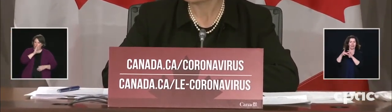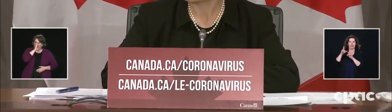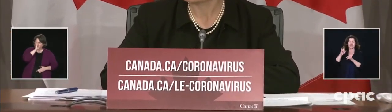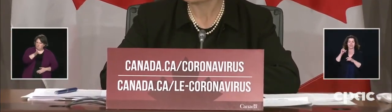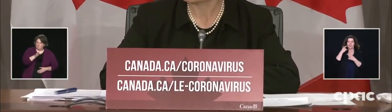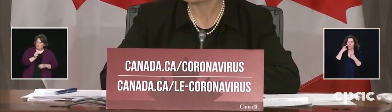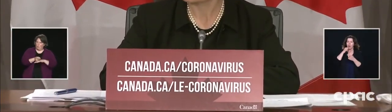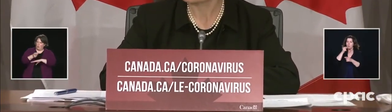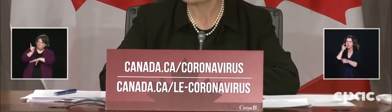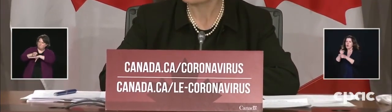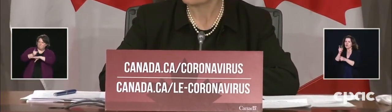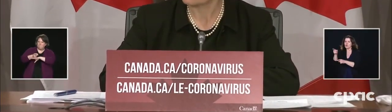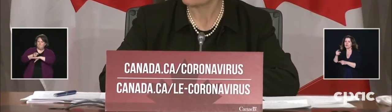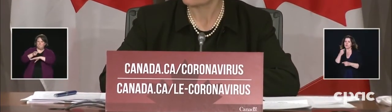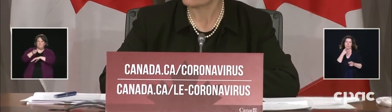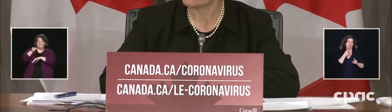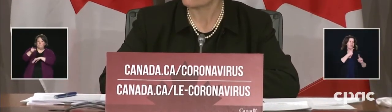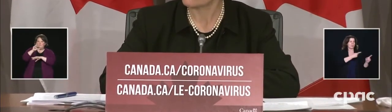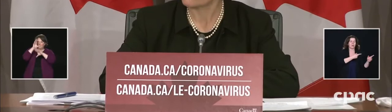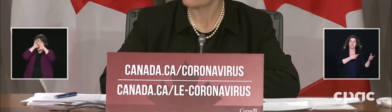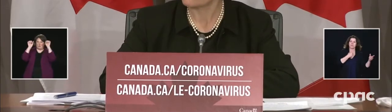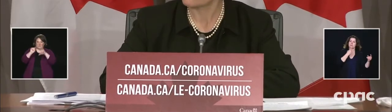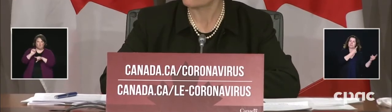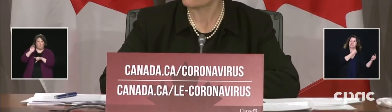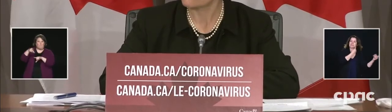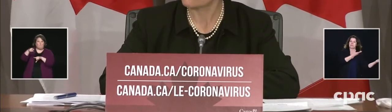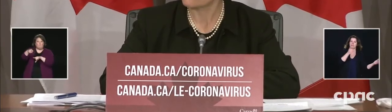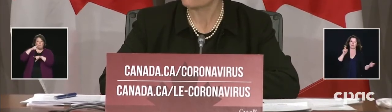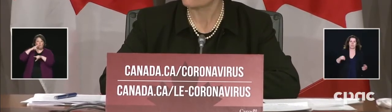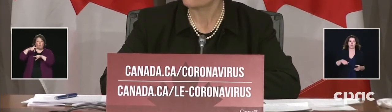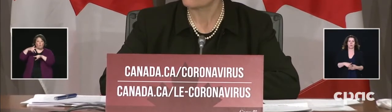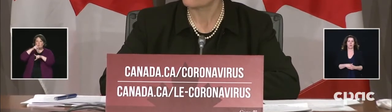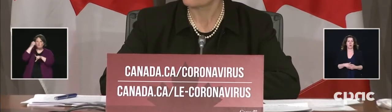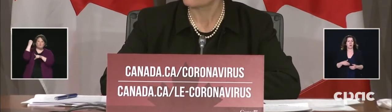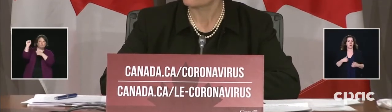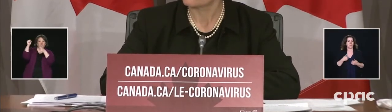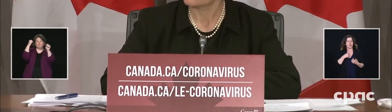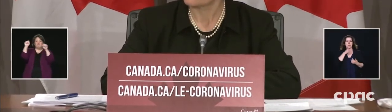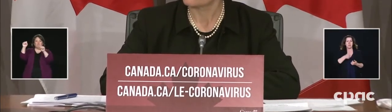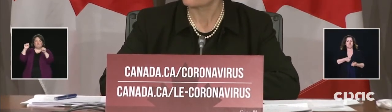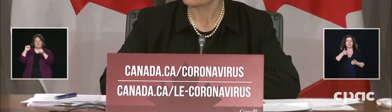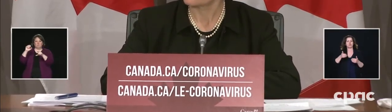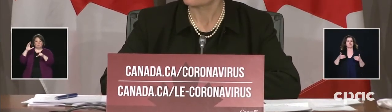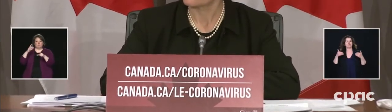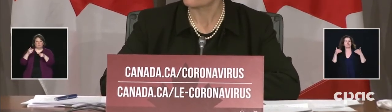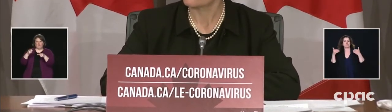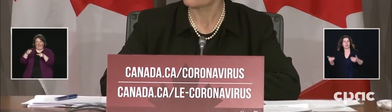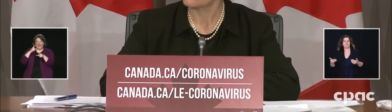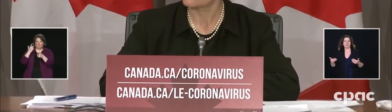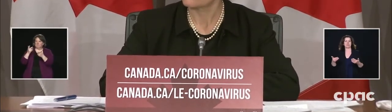approach to how the protests have gone, and in particular, calling in the army to potentially deal with protesters?